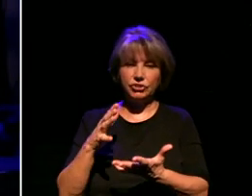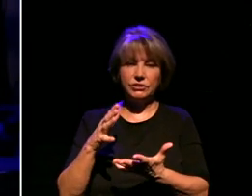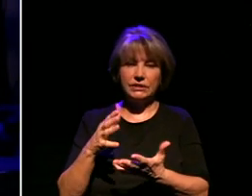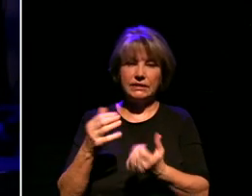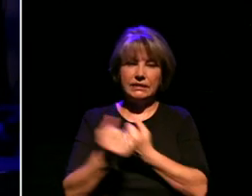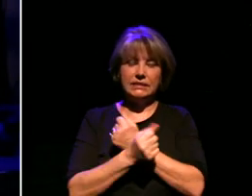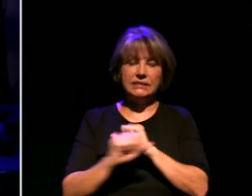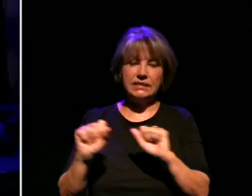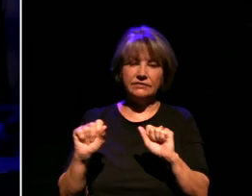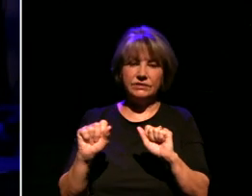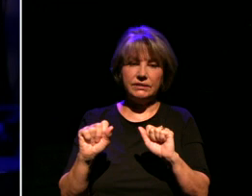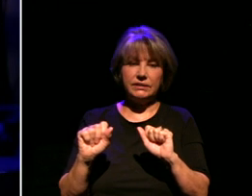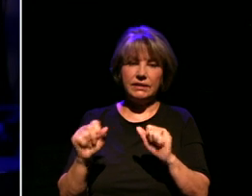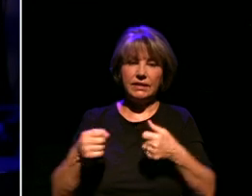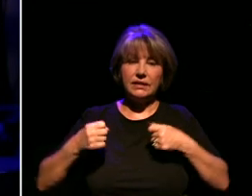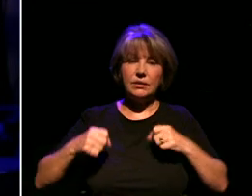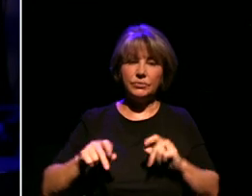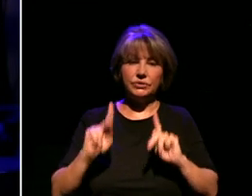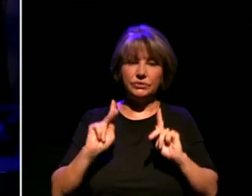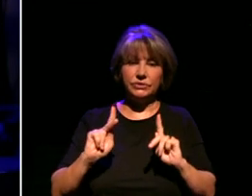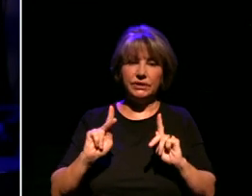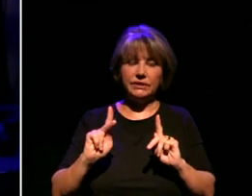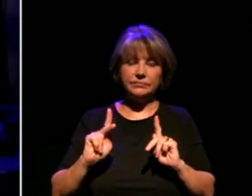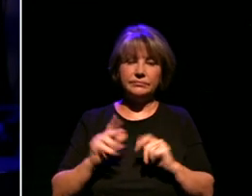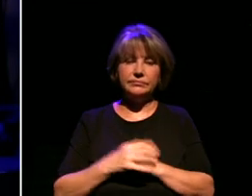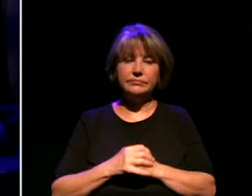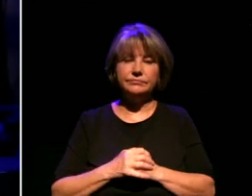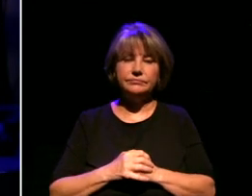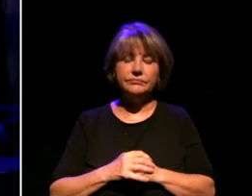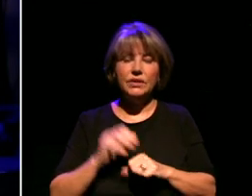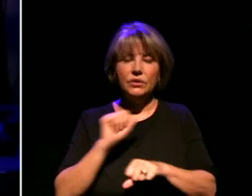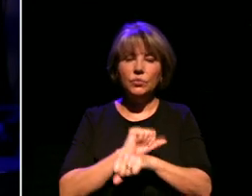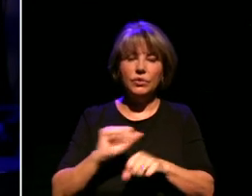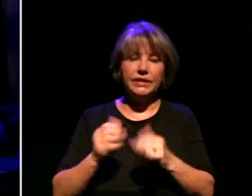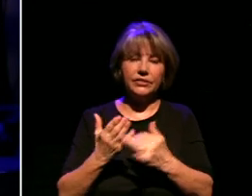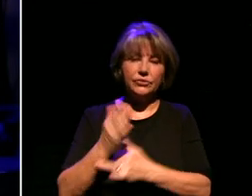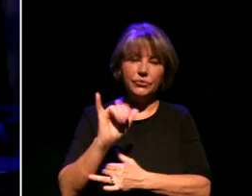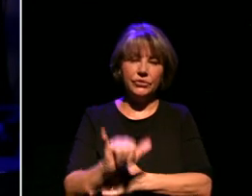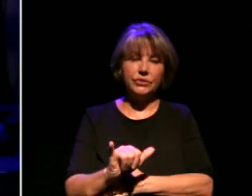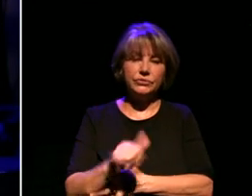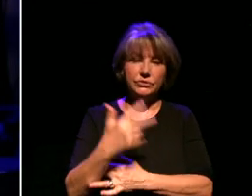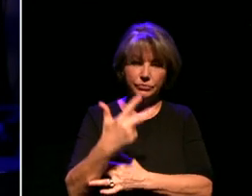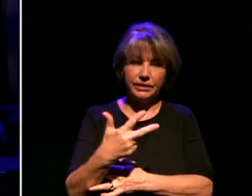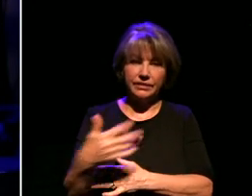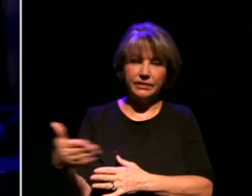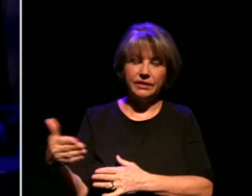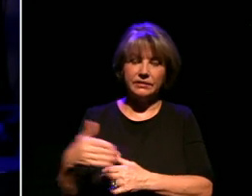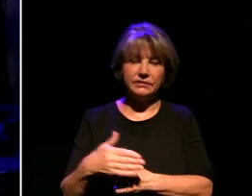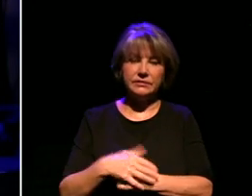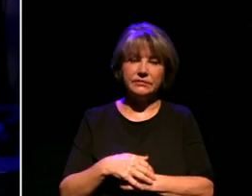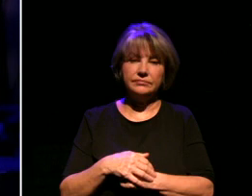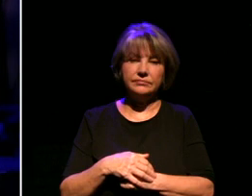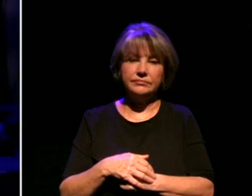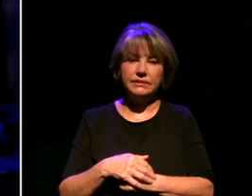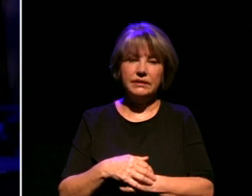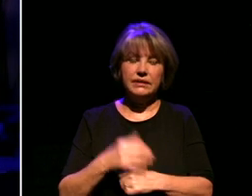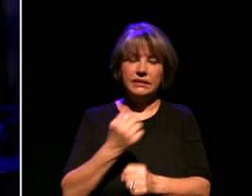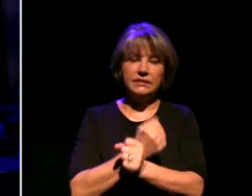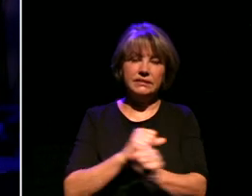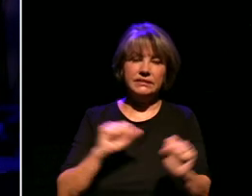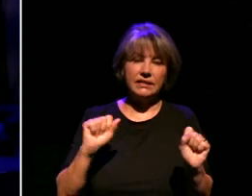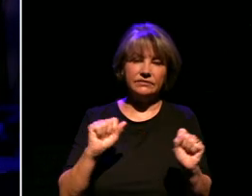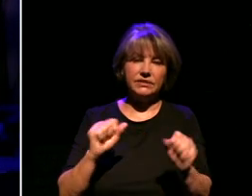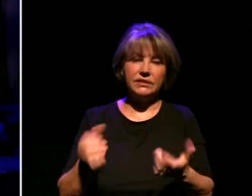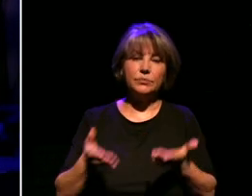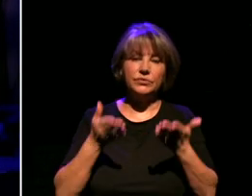safety, and opportunity. And just start working through that and start in each one of those areas and begin